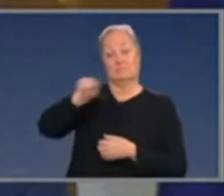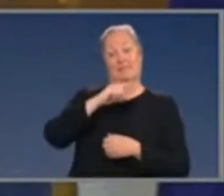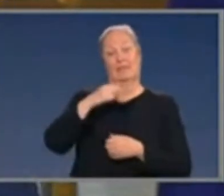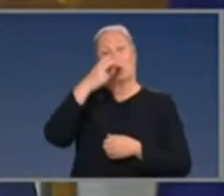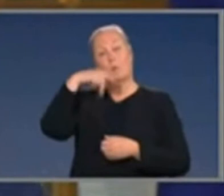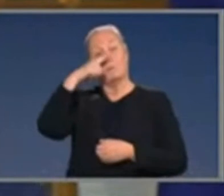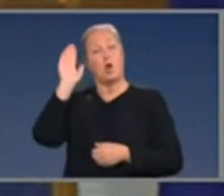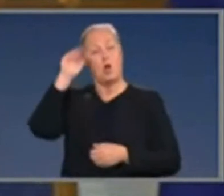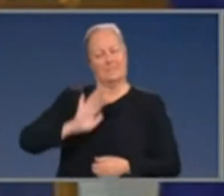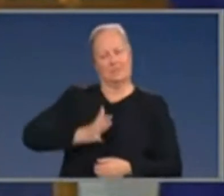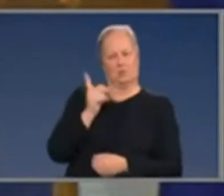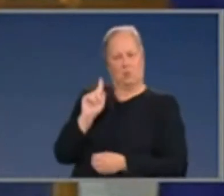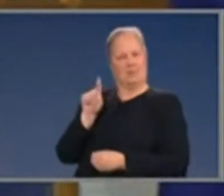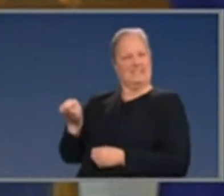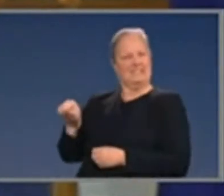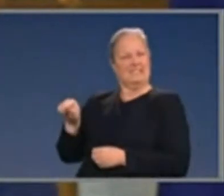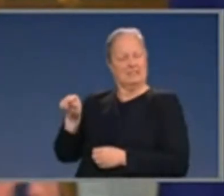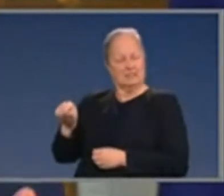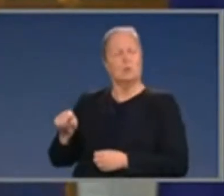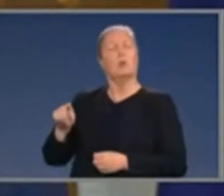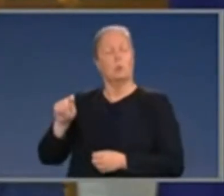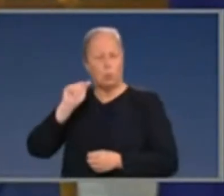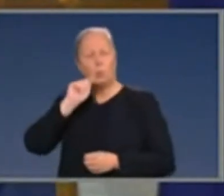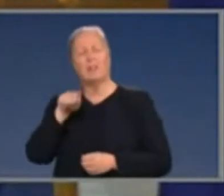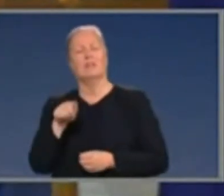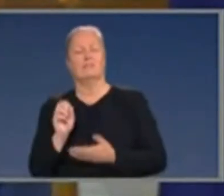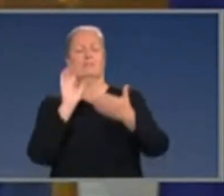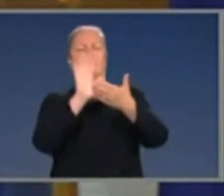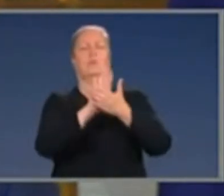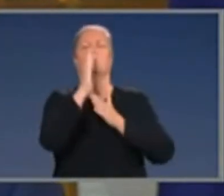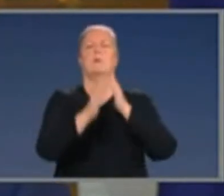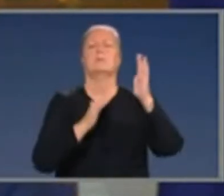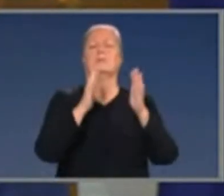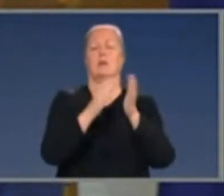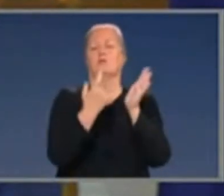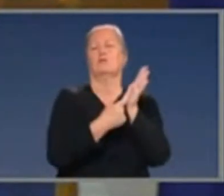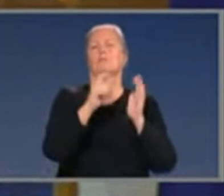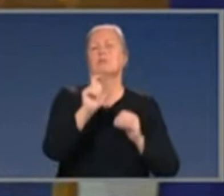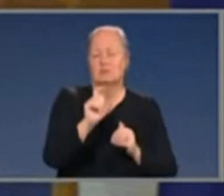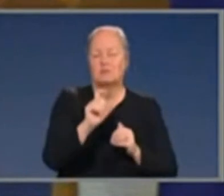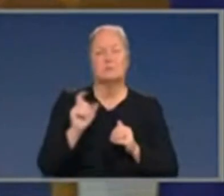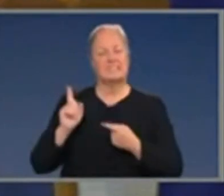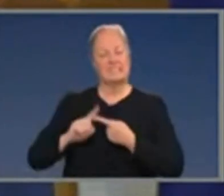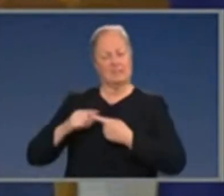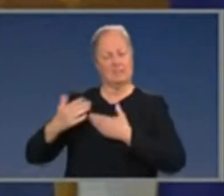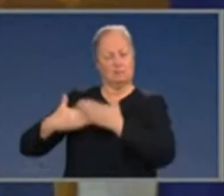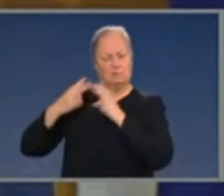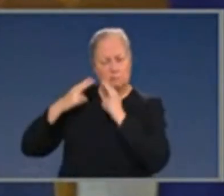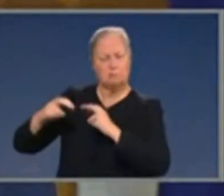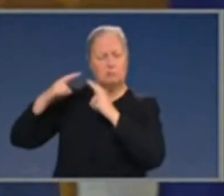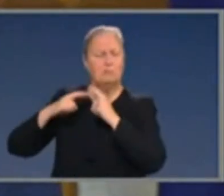so that will be published on the Royal Commission website. But the Newmarch report isn't even completed yet, so that study is still going on.